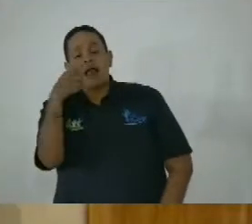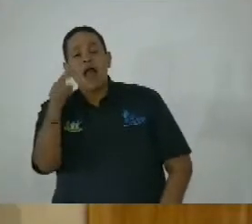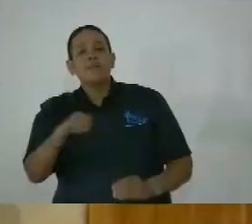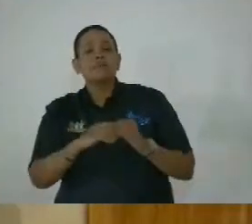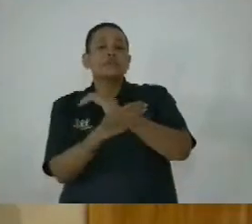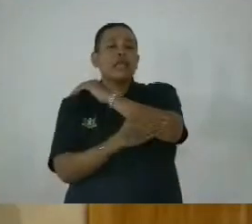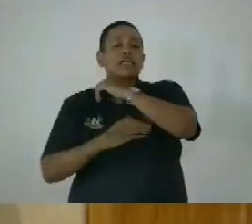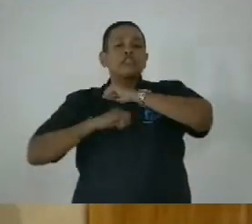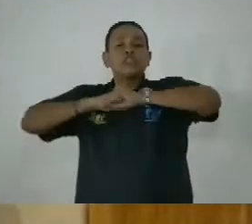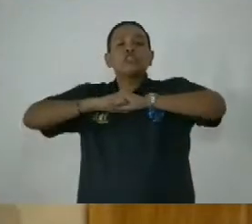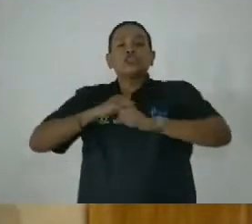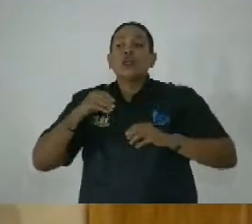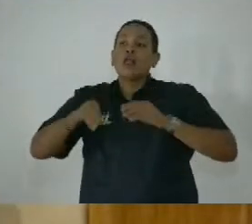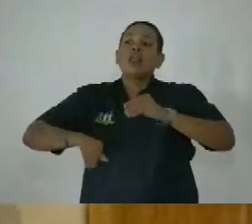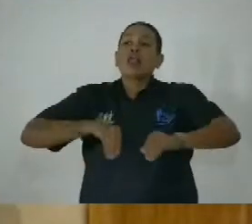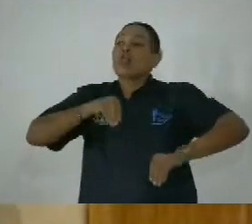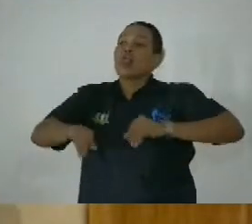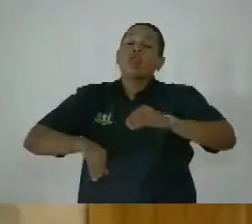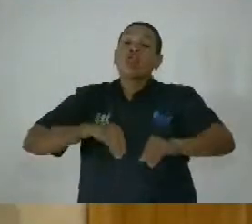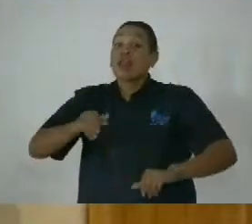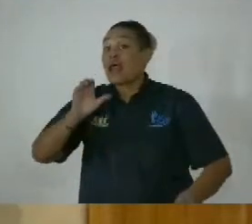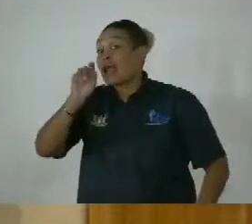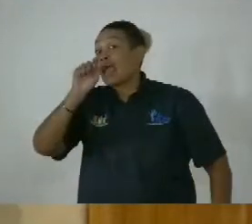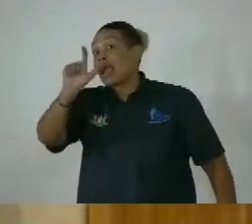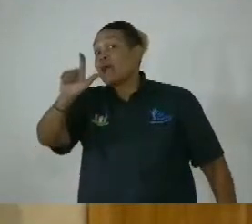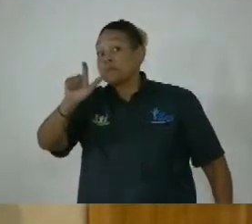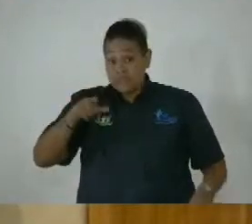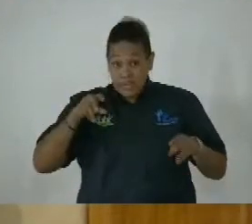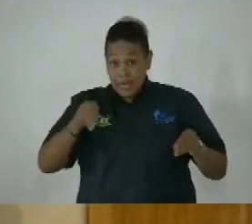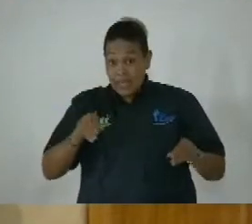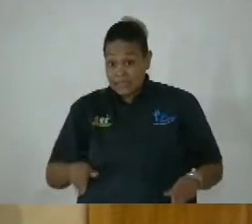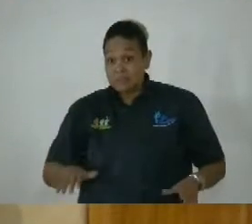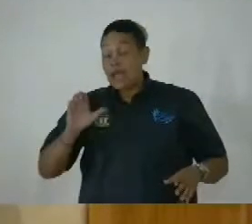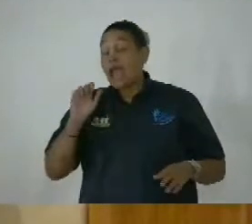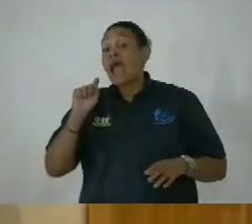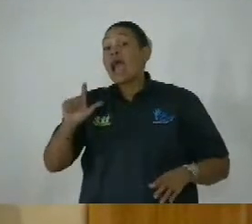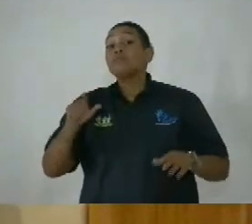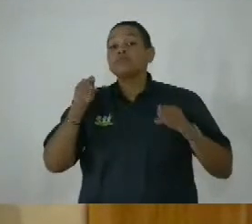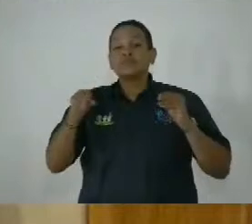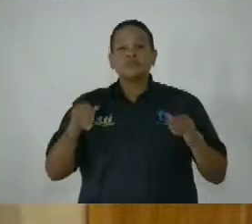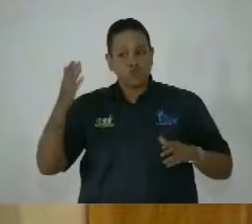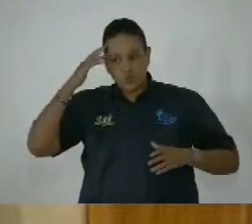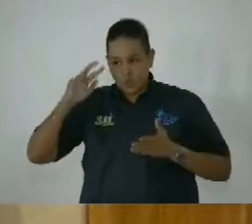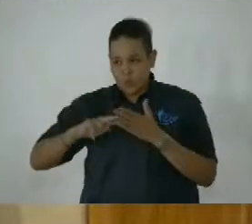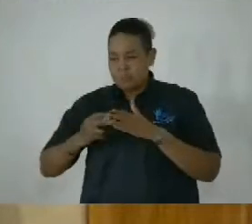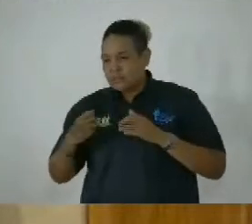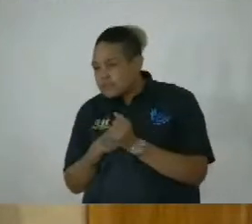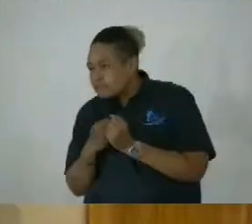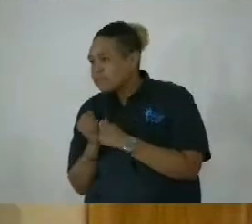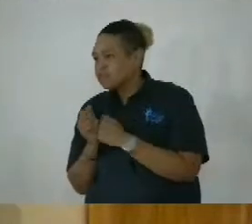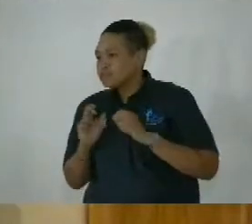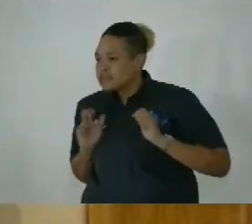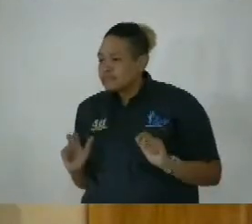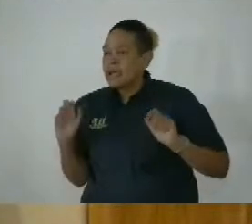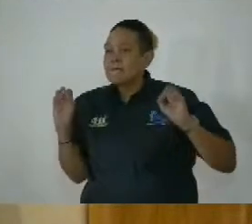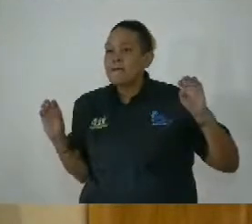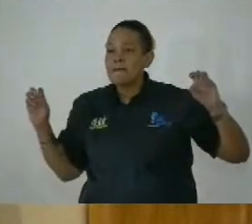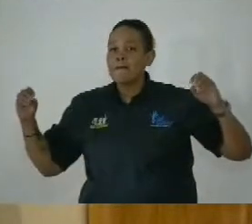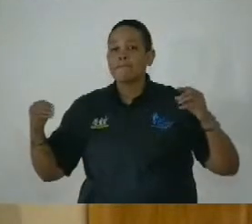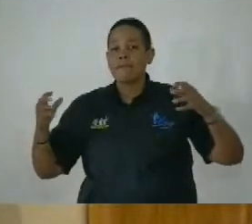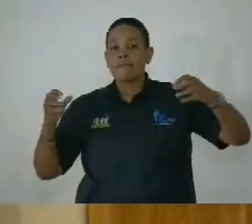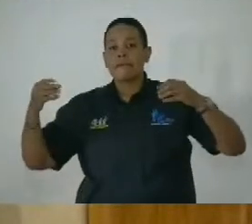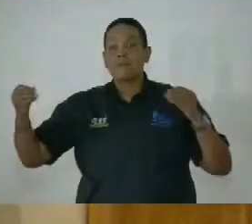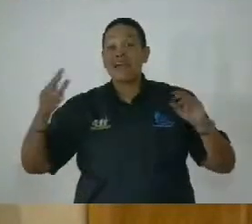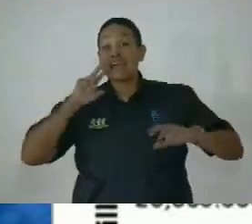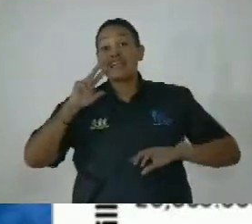national security capital expenditure. Capital, as defined in our budget now, is capital, Madam Speaker. This is 3 times the average